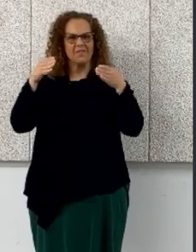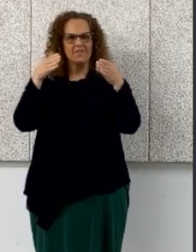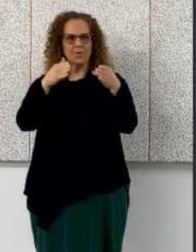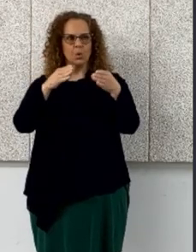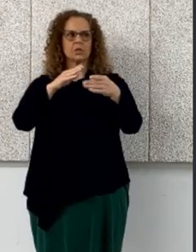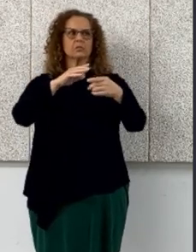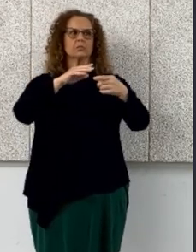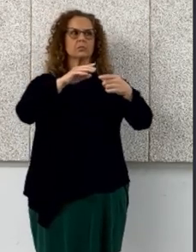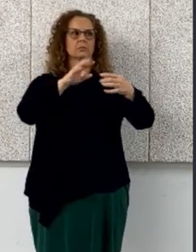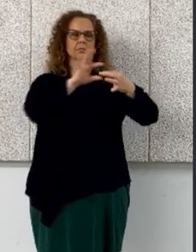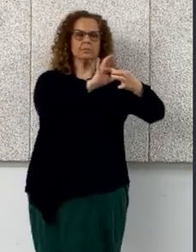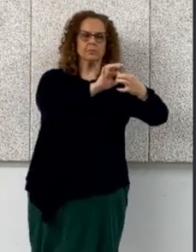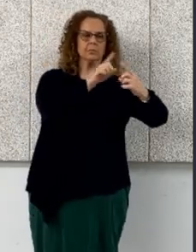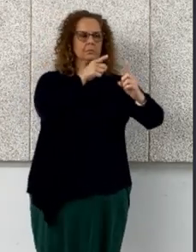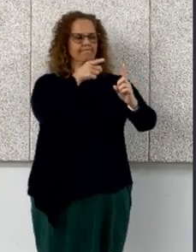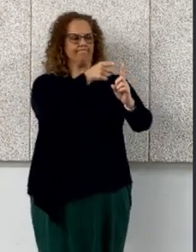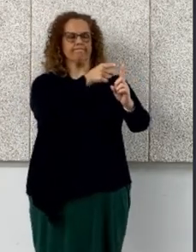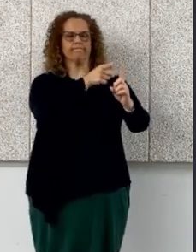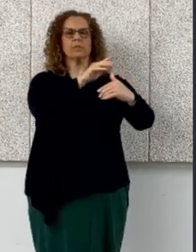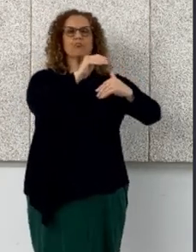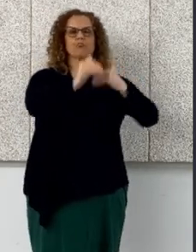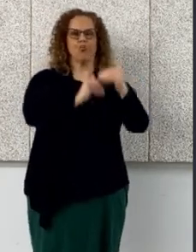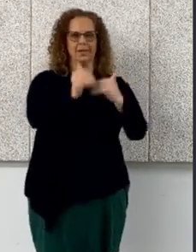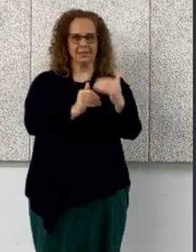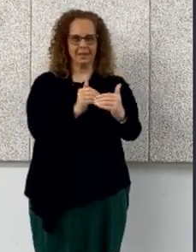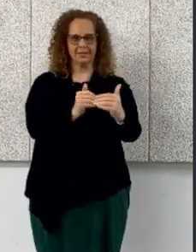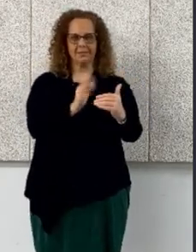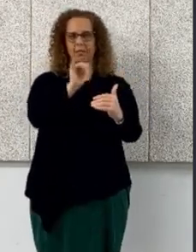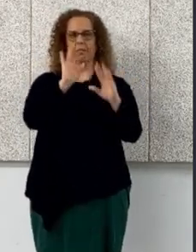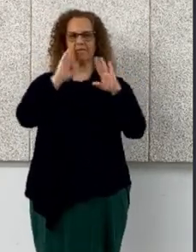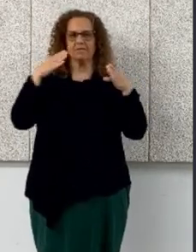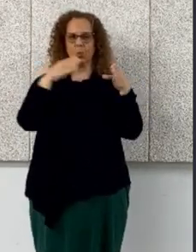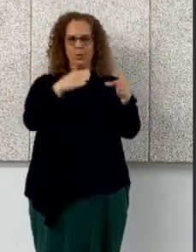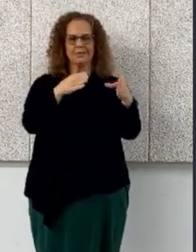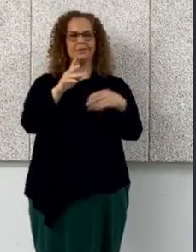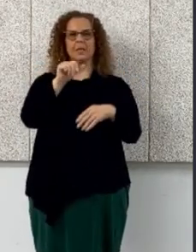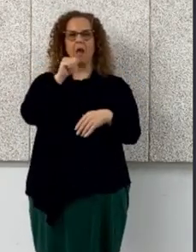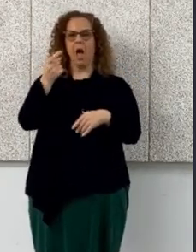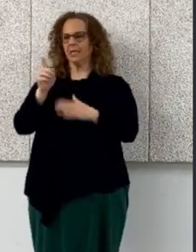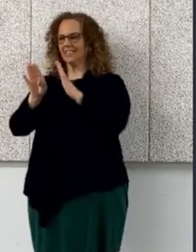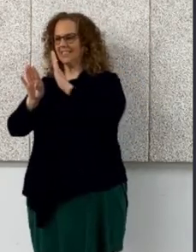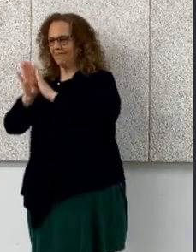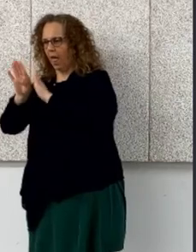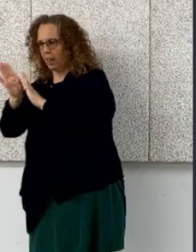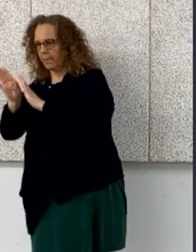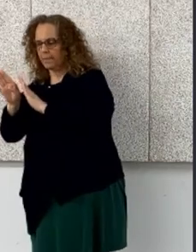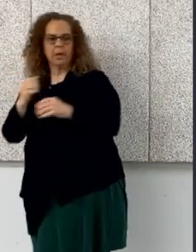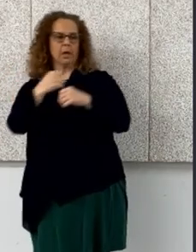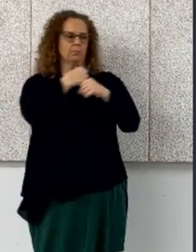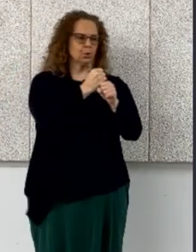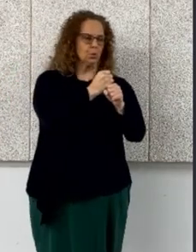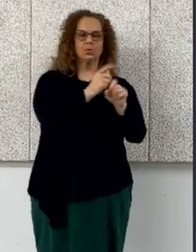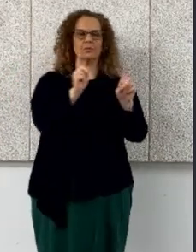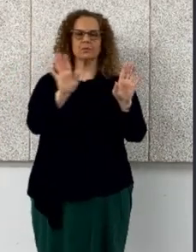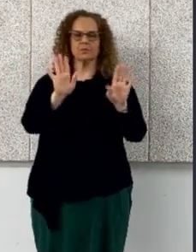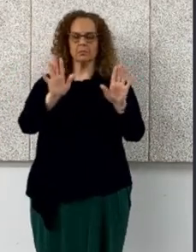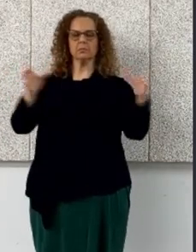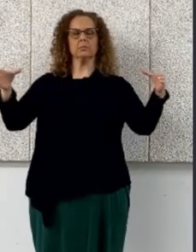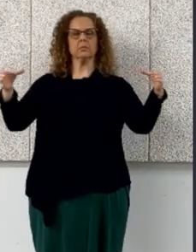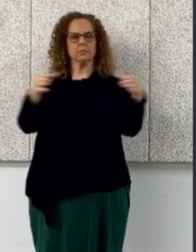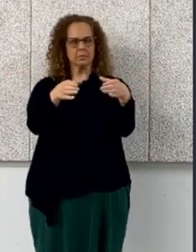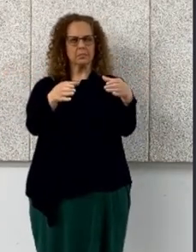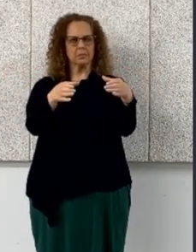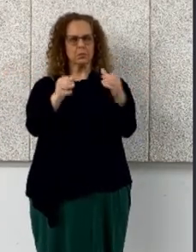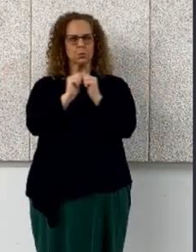the organization around development so that we're not, again, developing over here and producing over here, mm-hmm. but saying